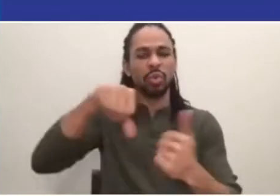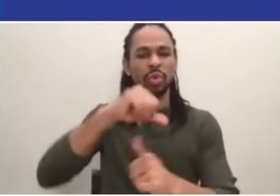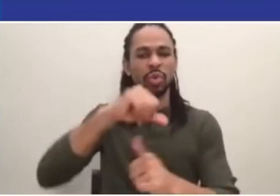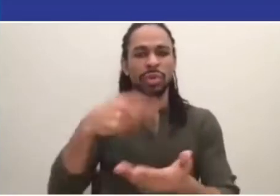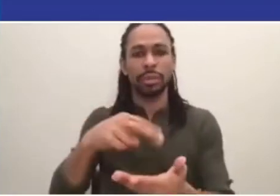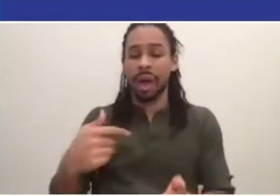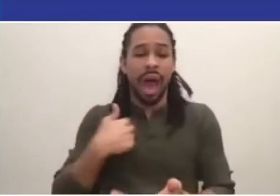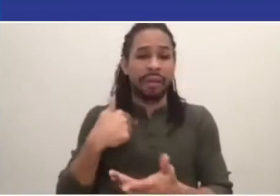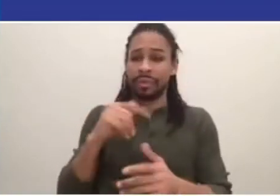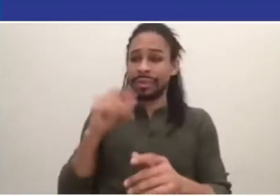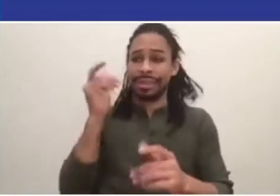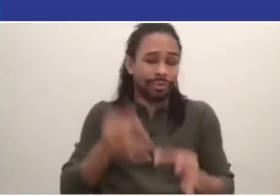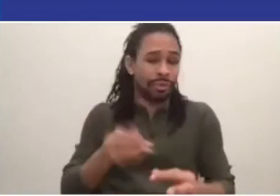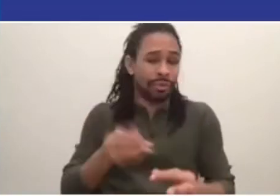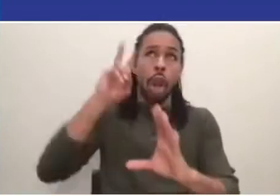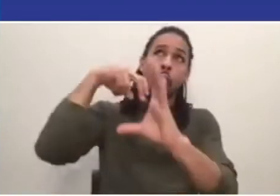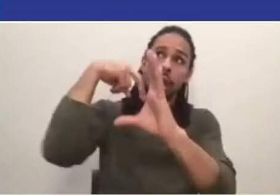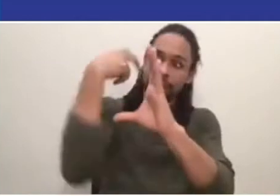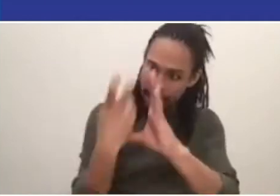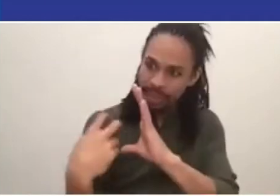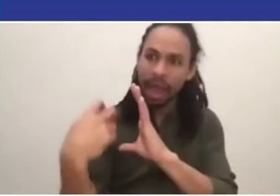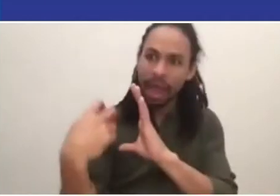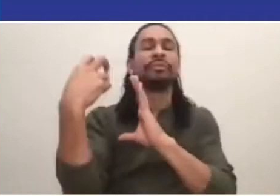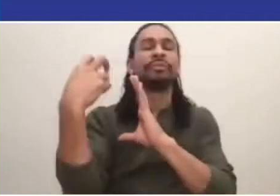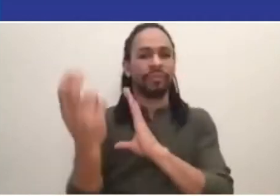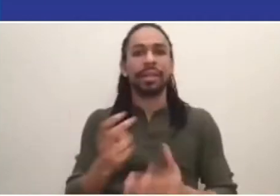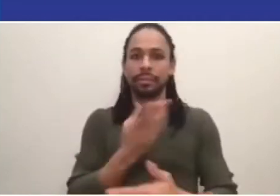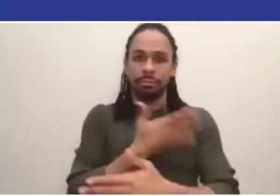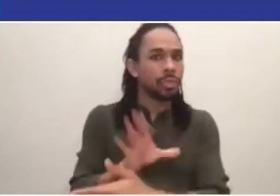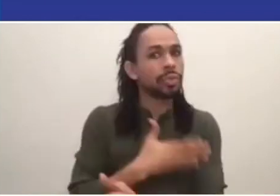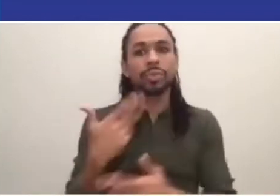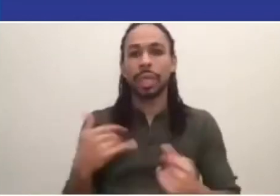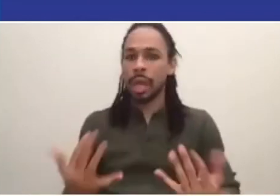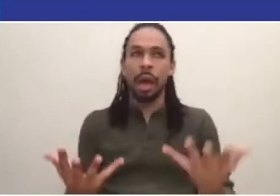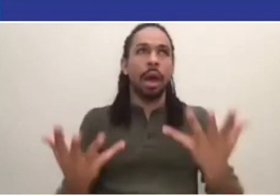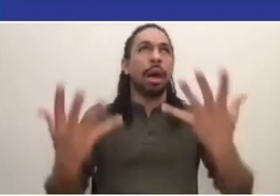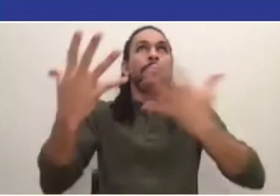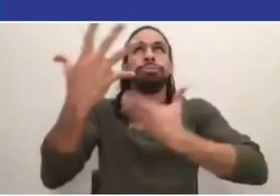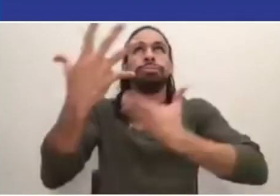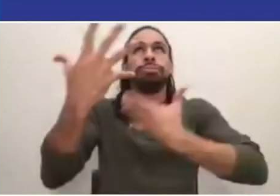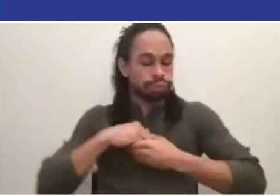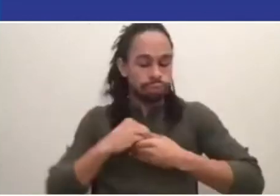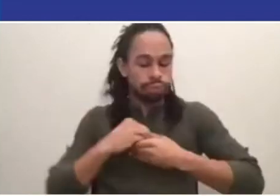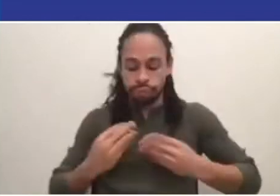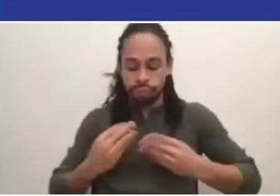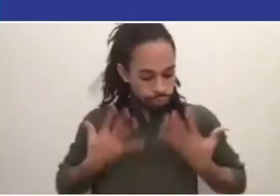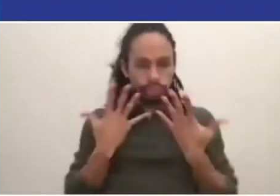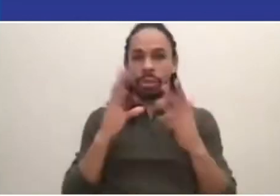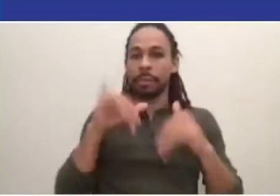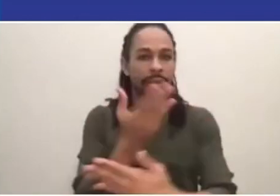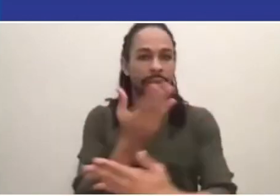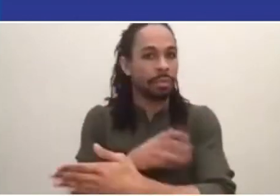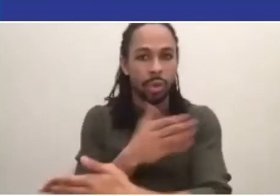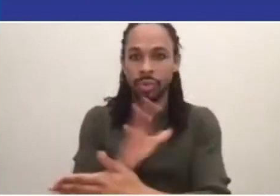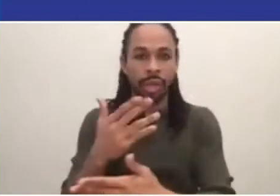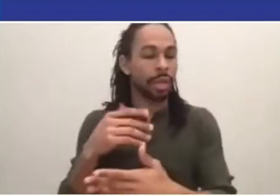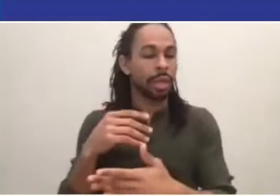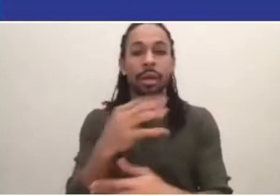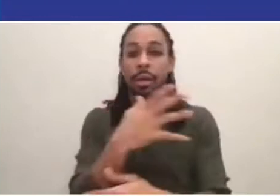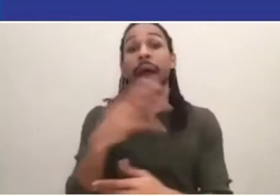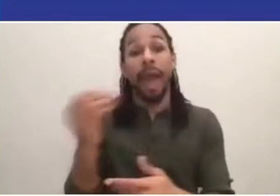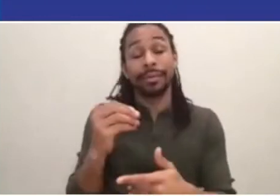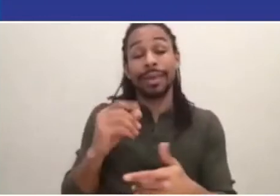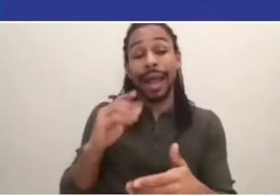of a song and literally felt my body taken over by the music and paid for it with sore